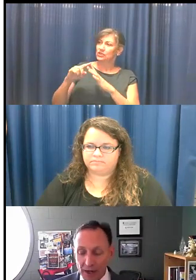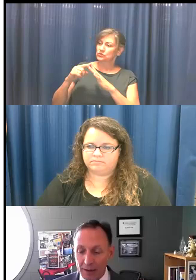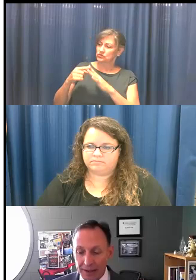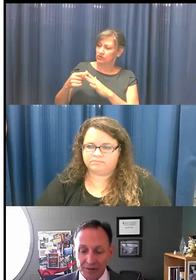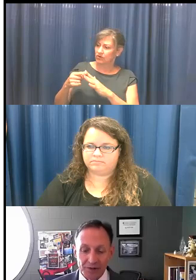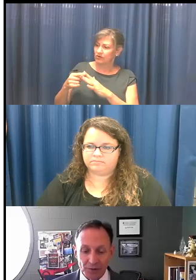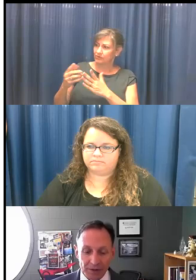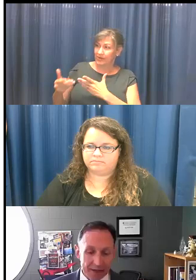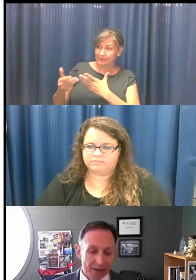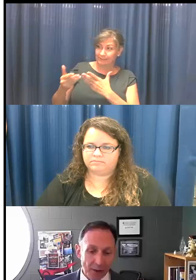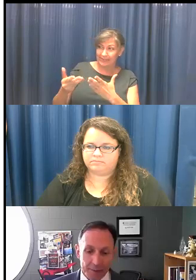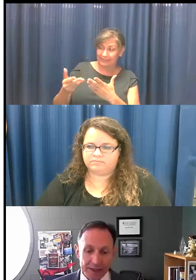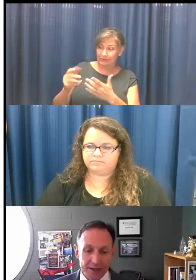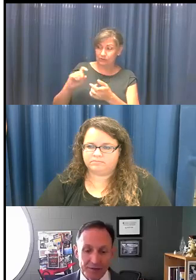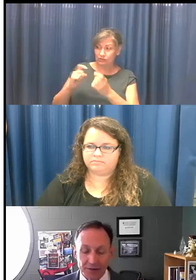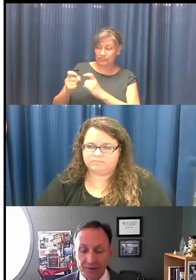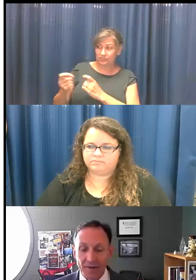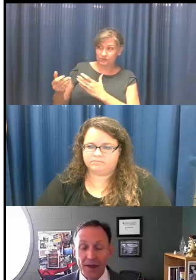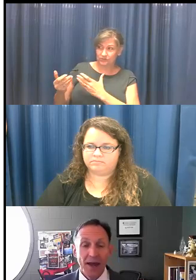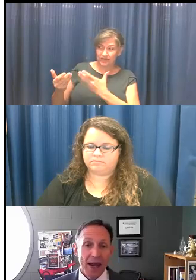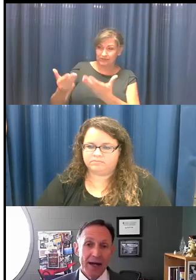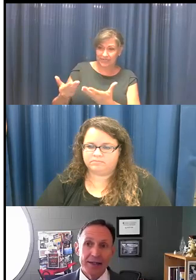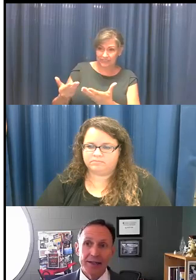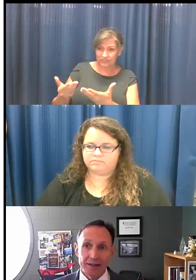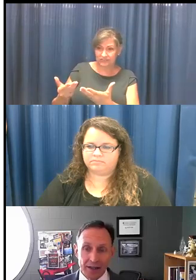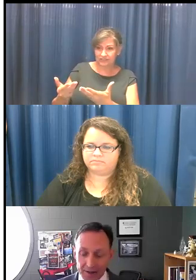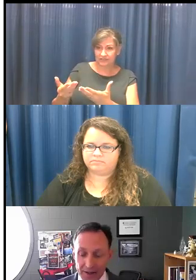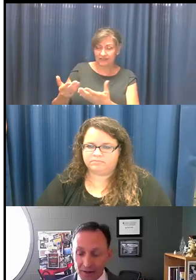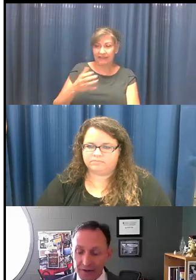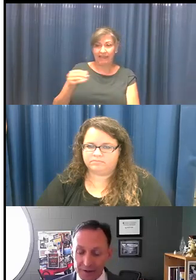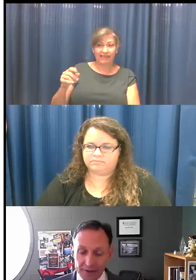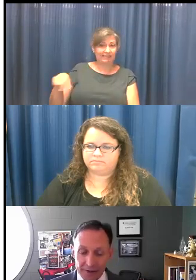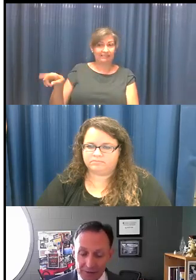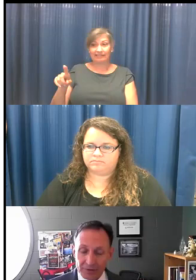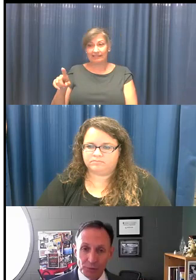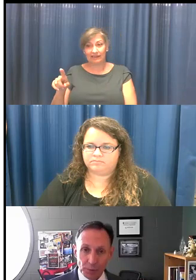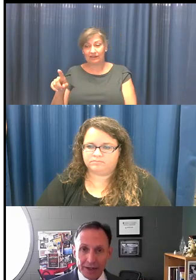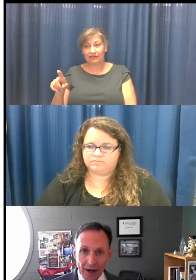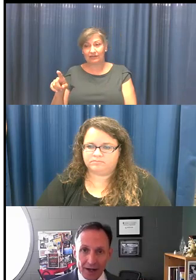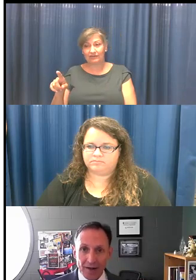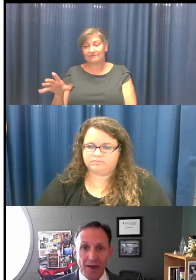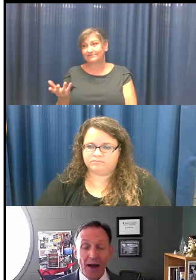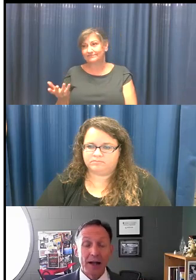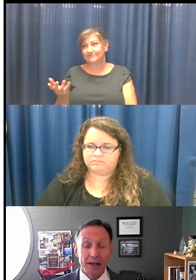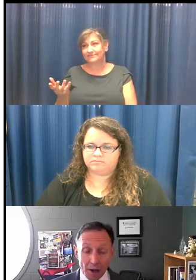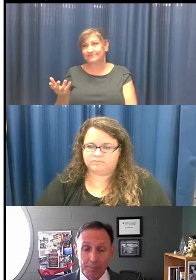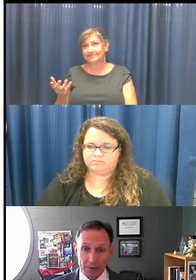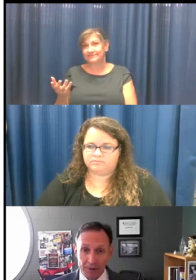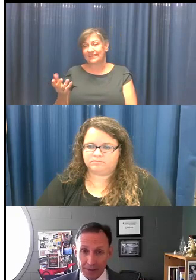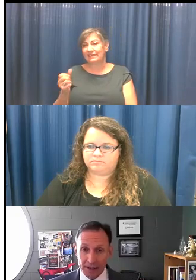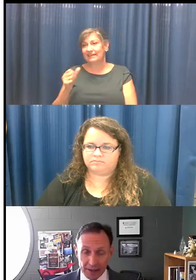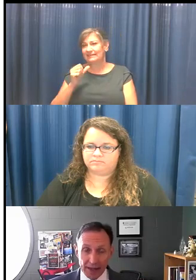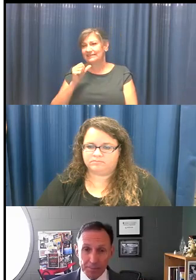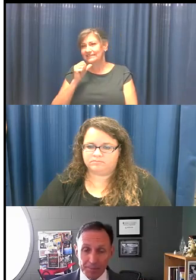making recommendations or changing recommendations? And that's just really not a